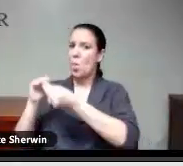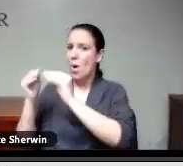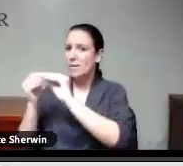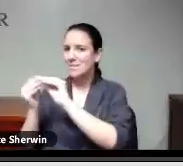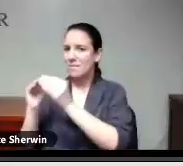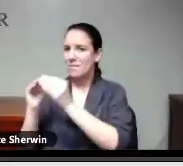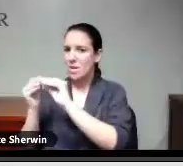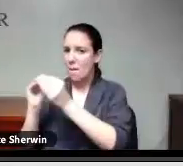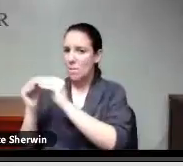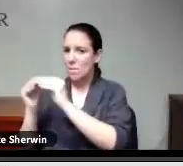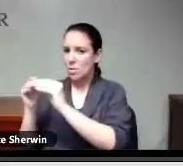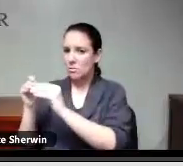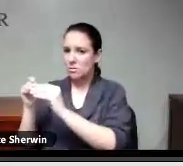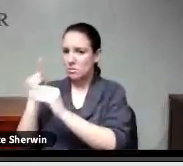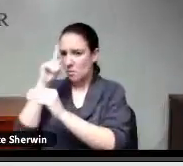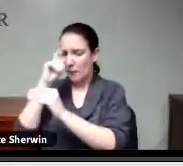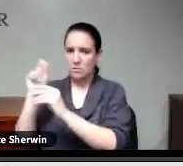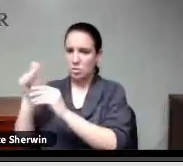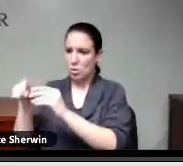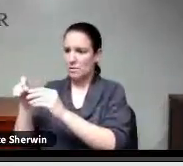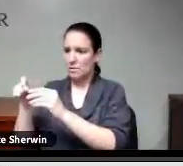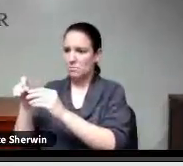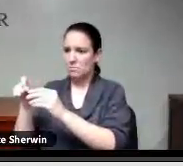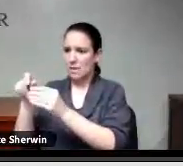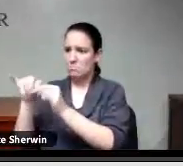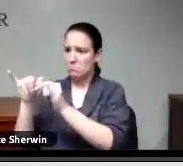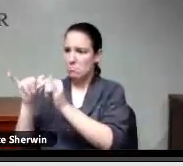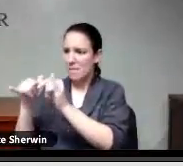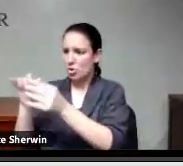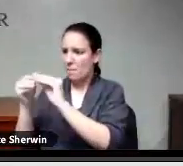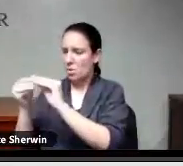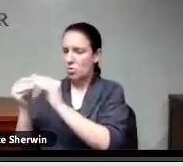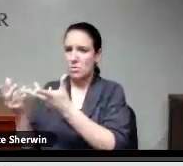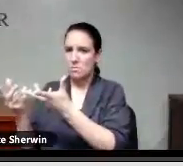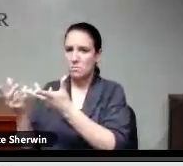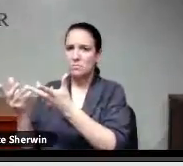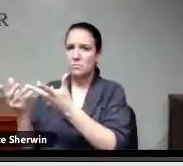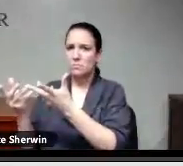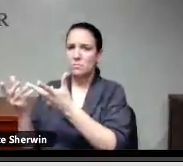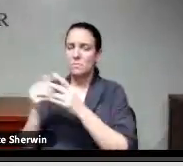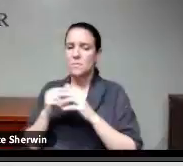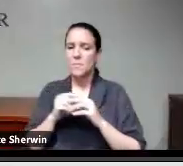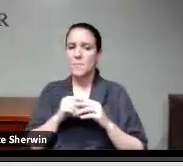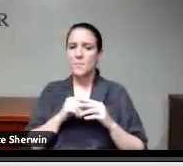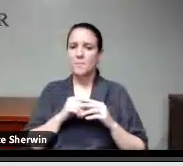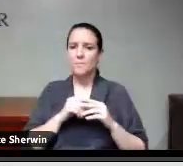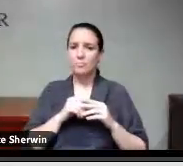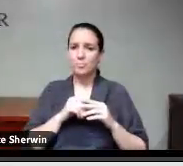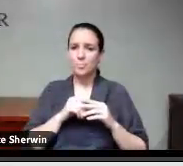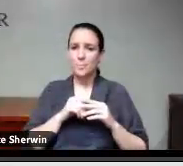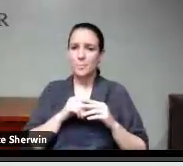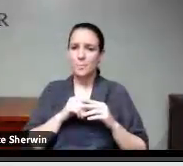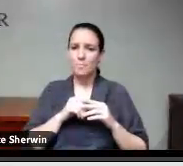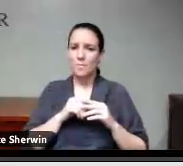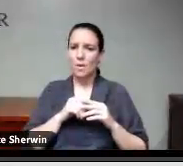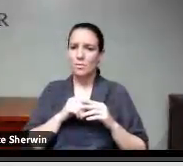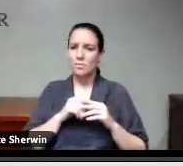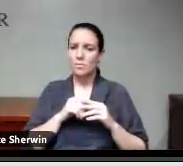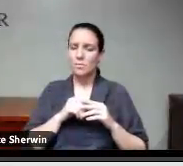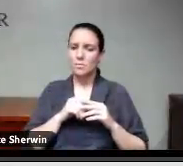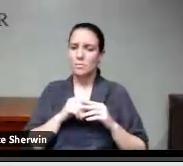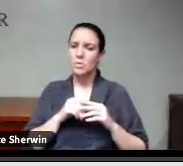that are easy from a numerical point of view to measure. So a quantitative success could be something like 9 out